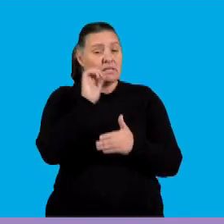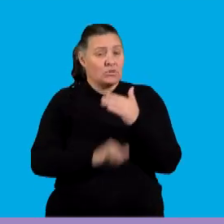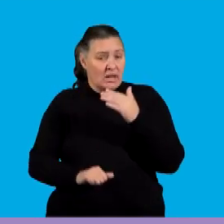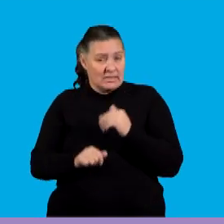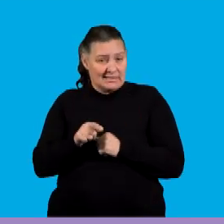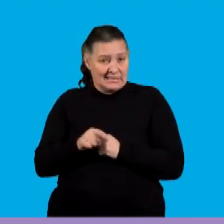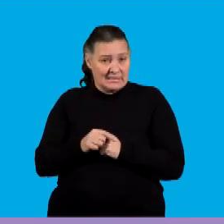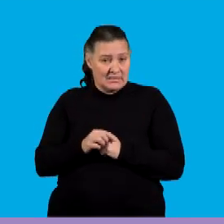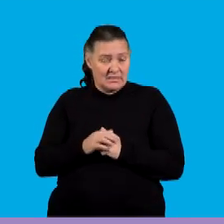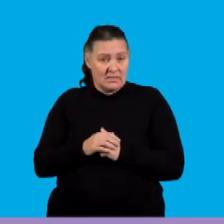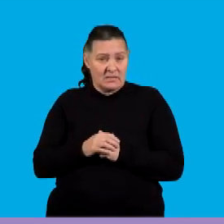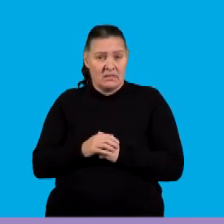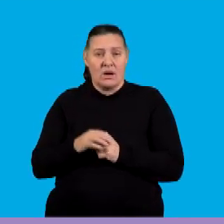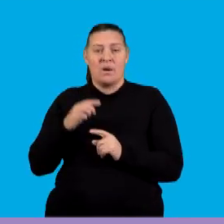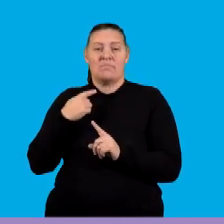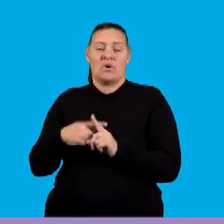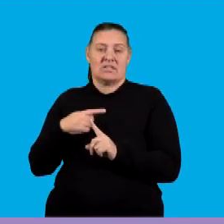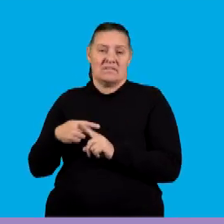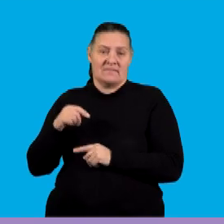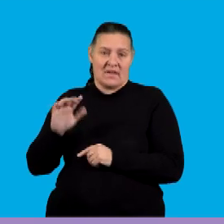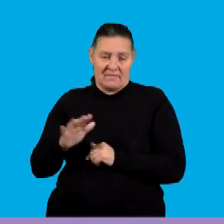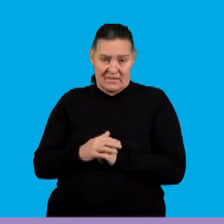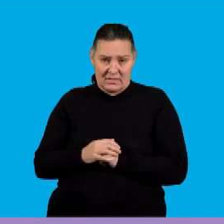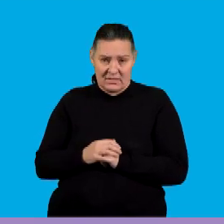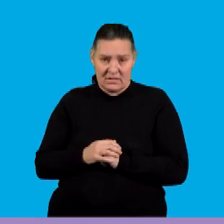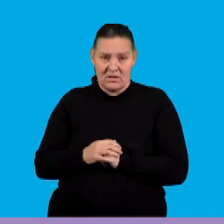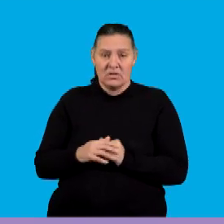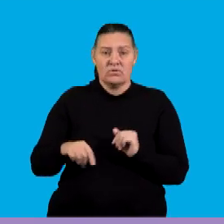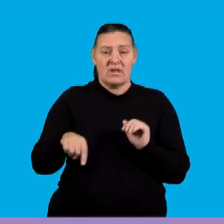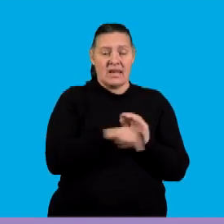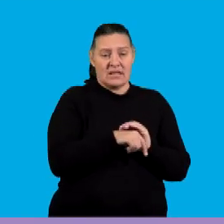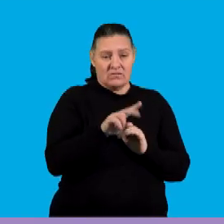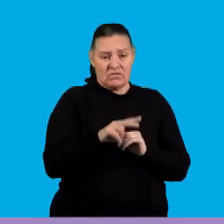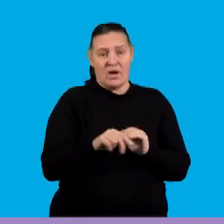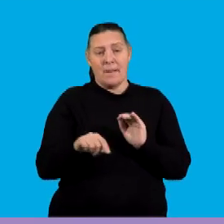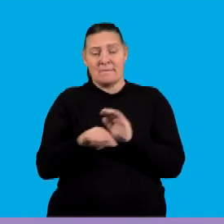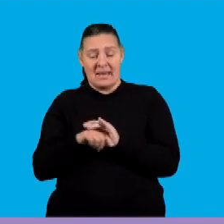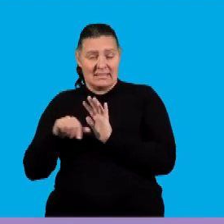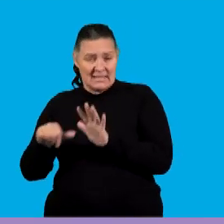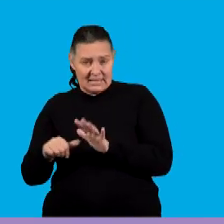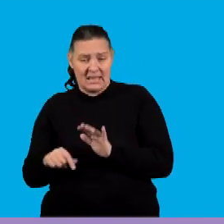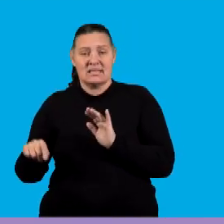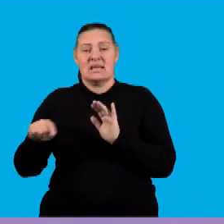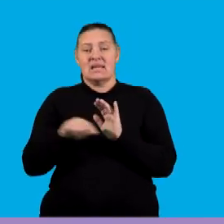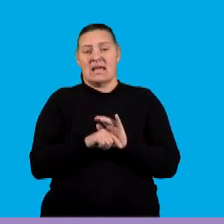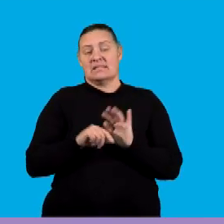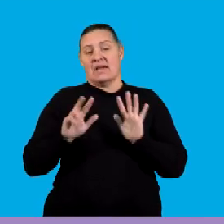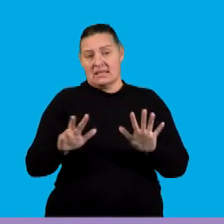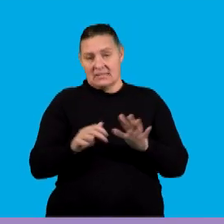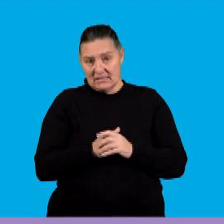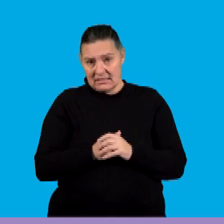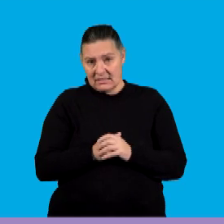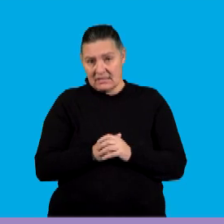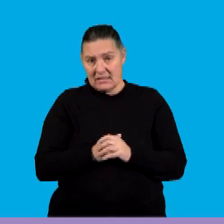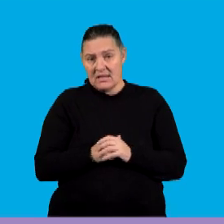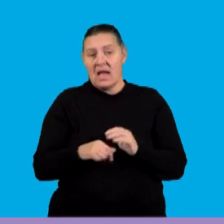subtract that positive 5. So negative 2 minus 6 is a negative 8,